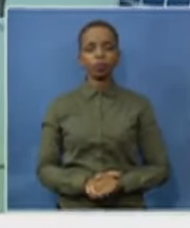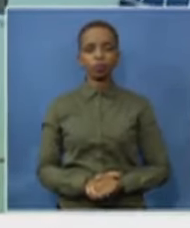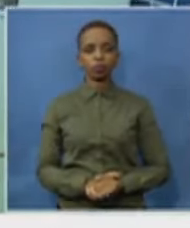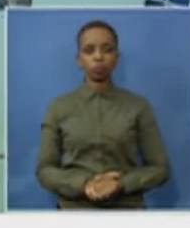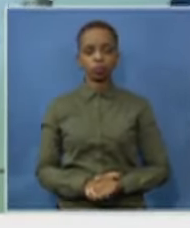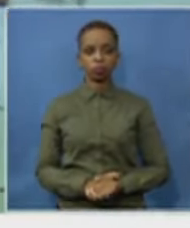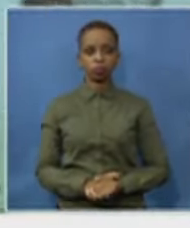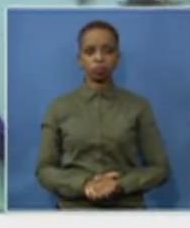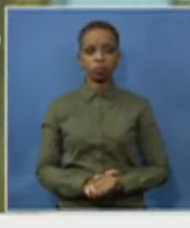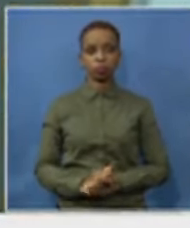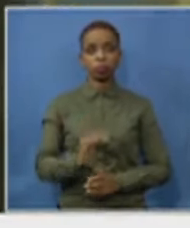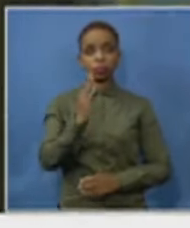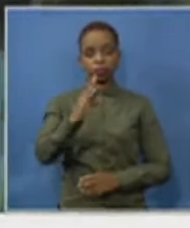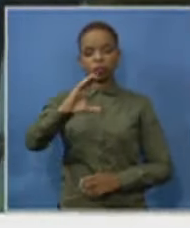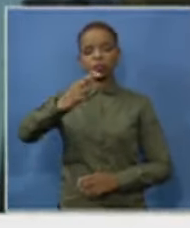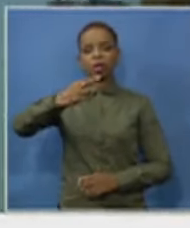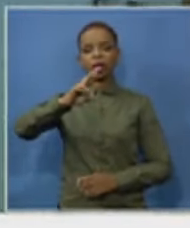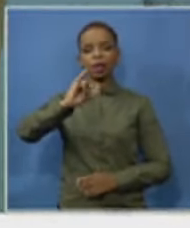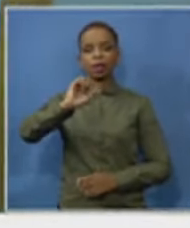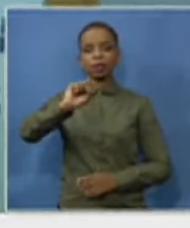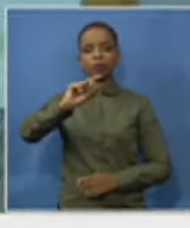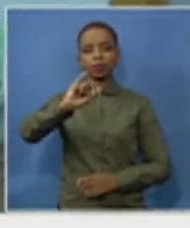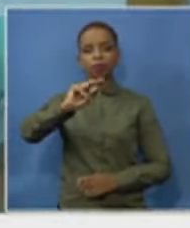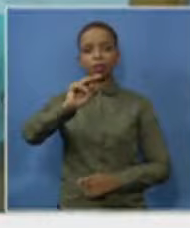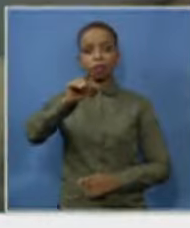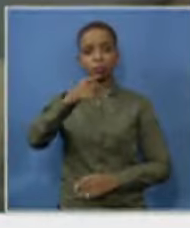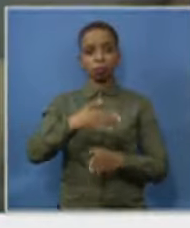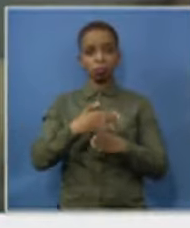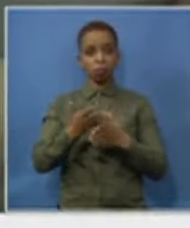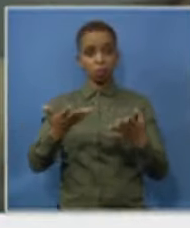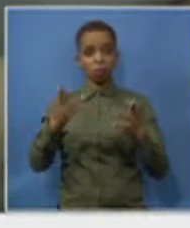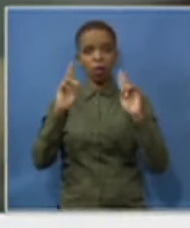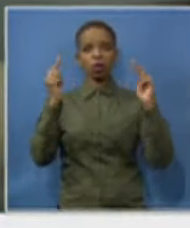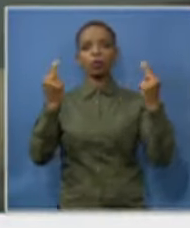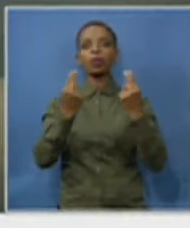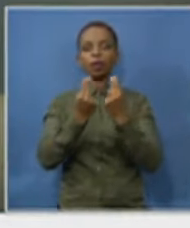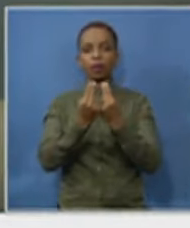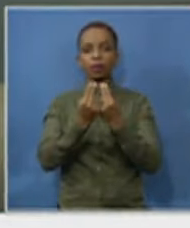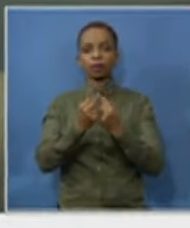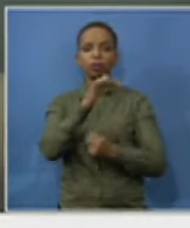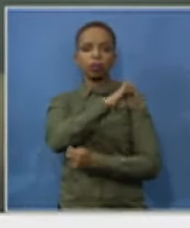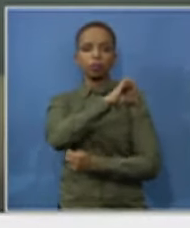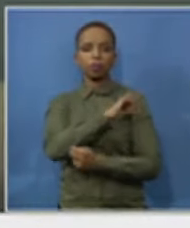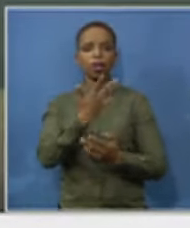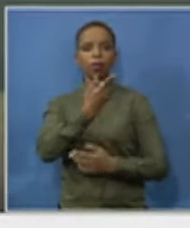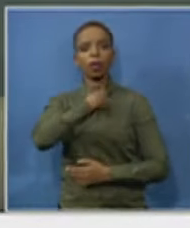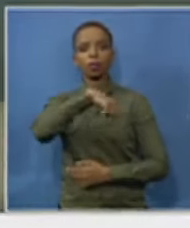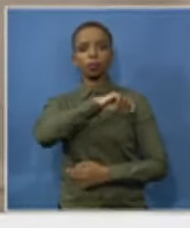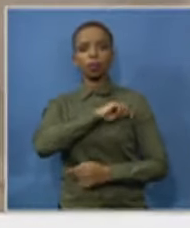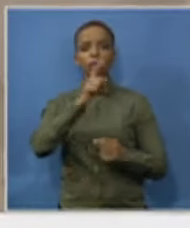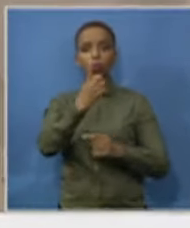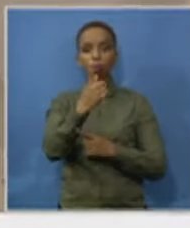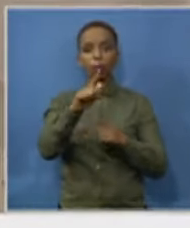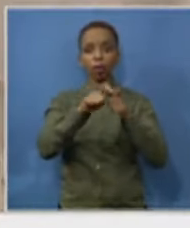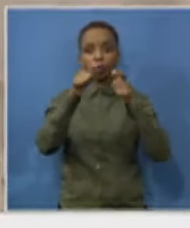Meet Cristina Cadenas, a nurse working at a university hospital in Madrid, Spain, one of the hardest hit countries in